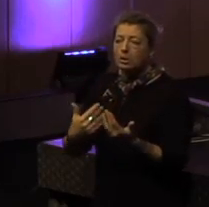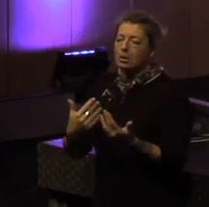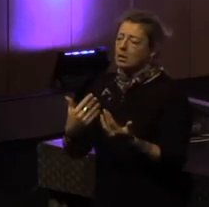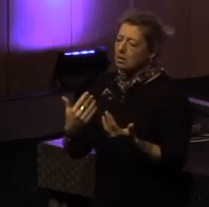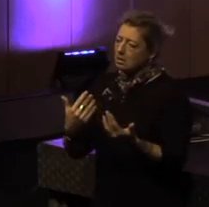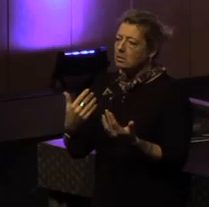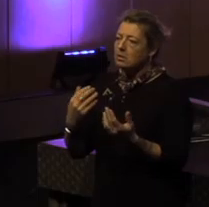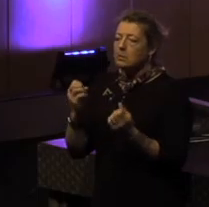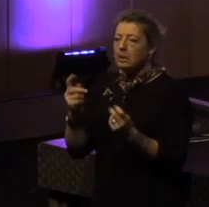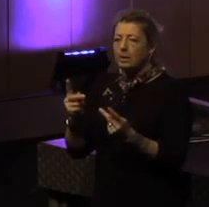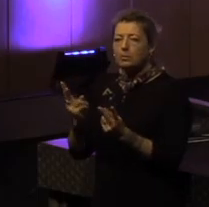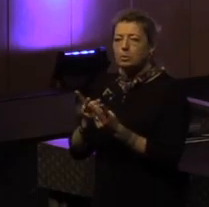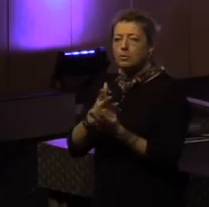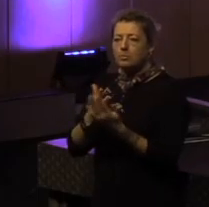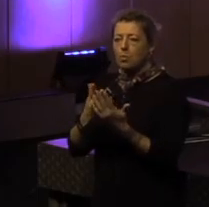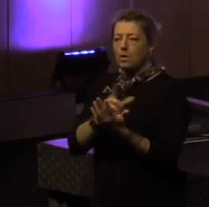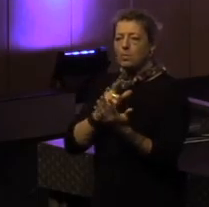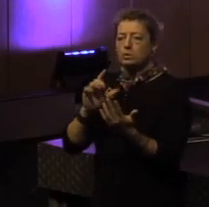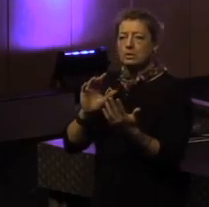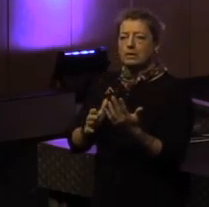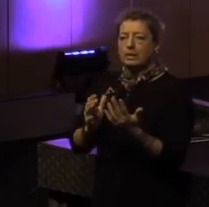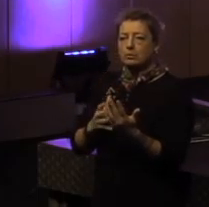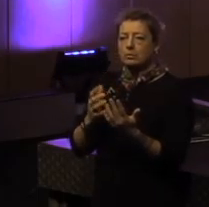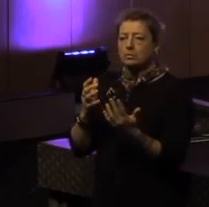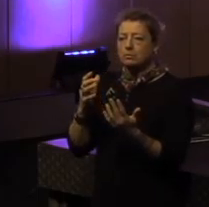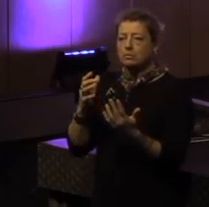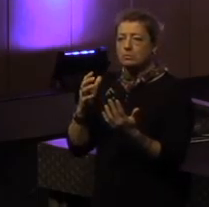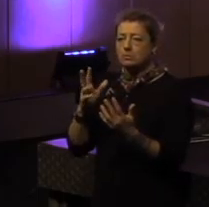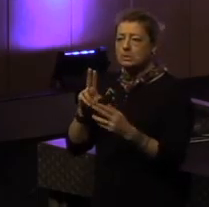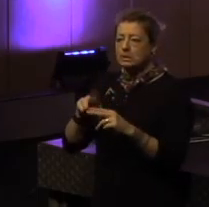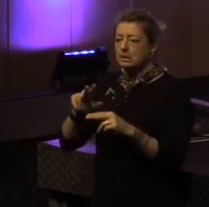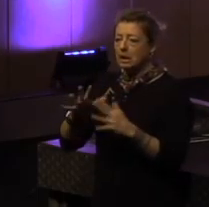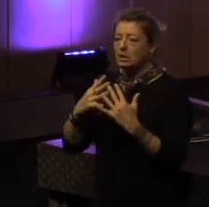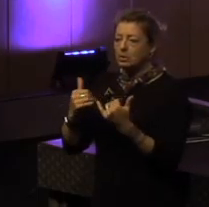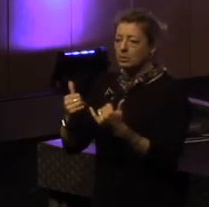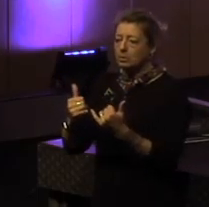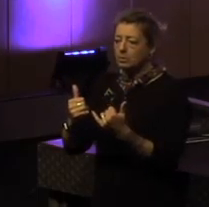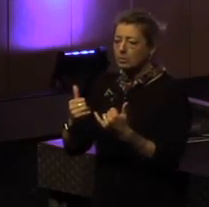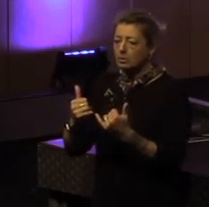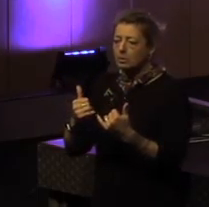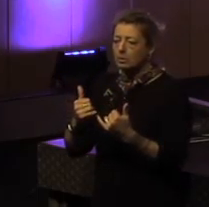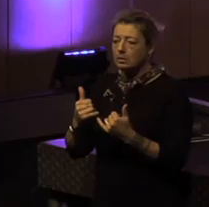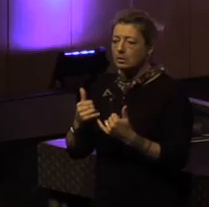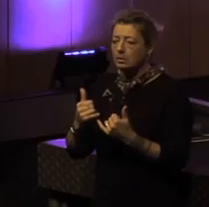state of emergency in my town, which emergency are you talking about?